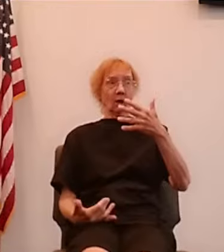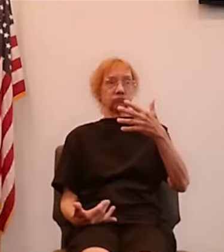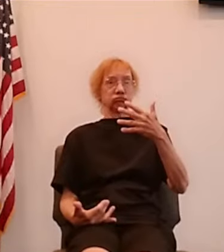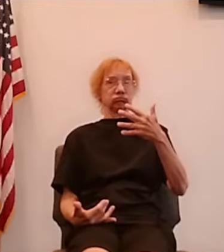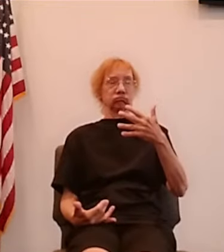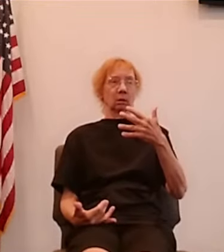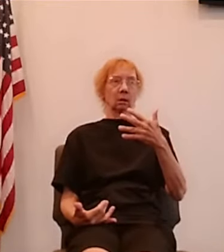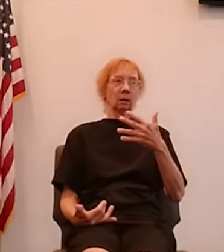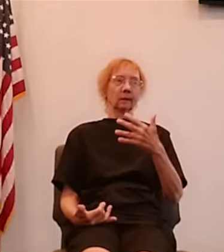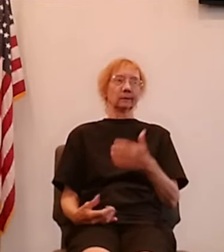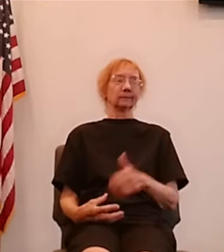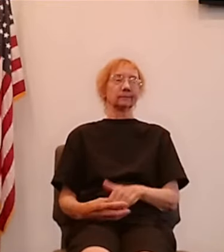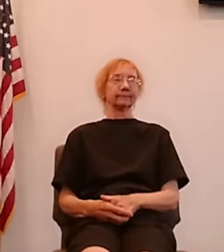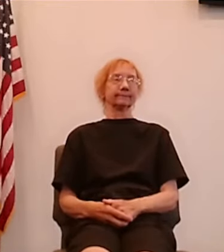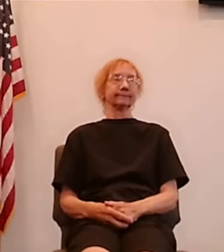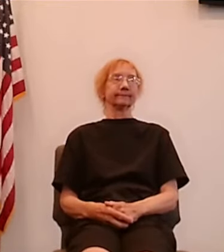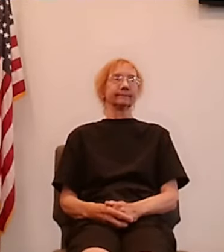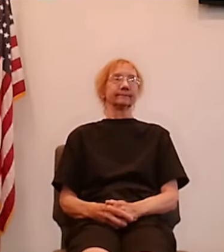We don't have to be